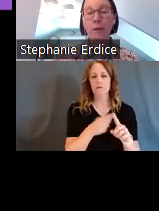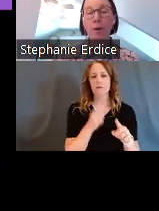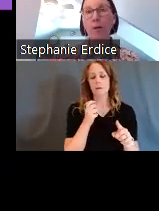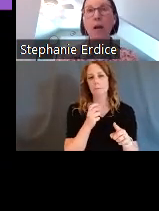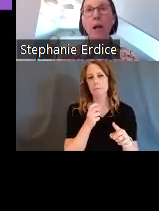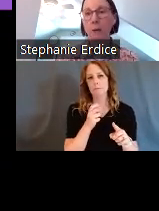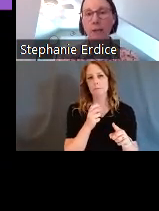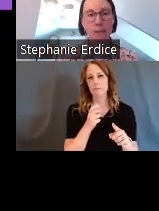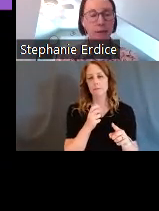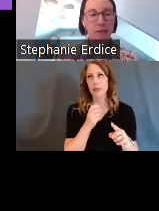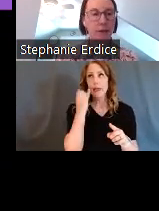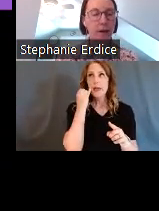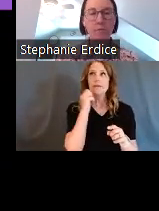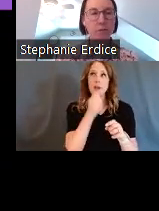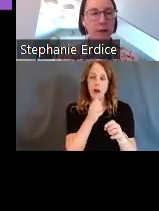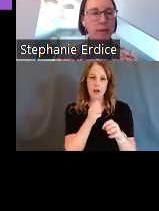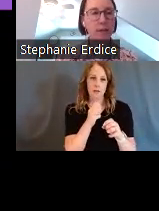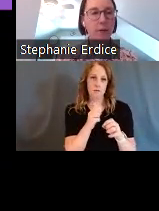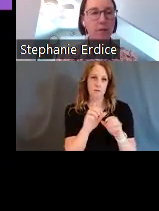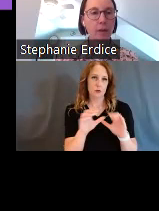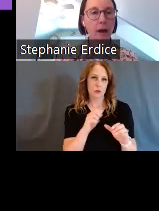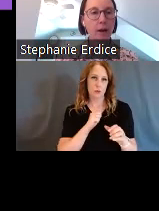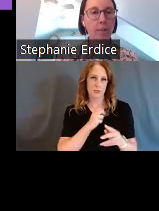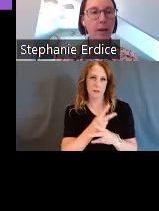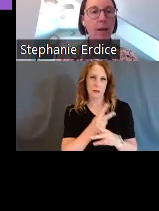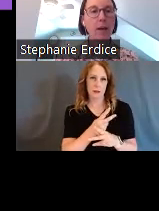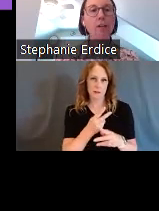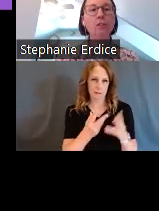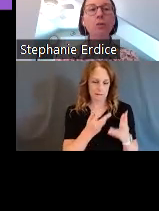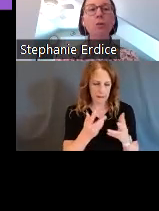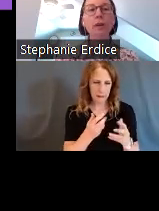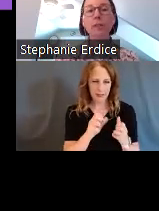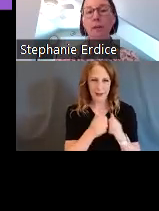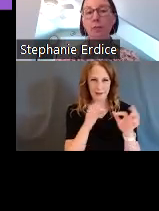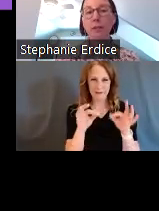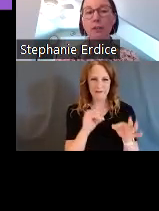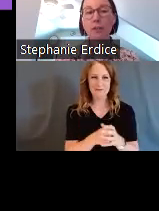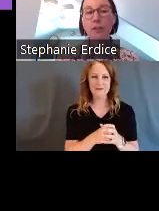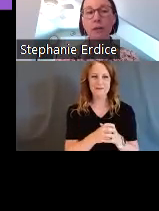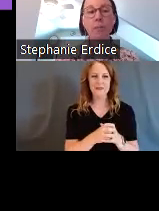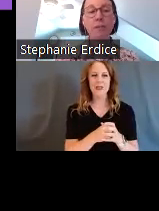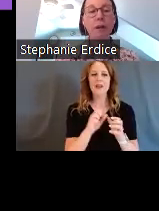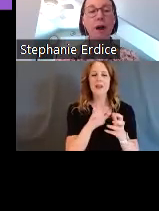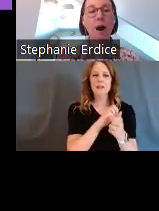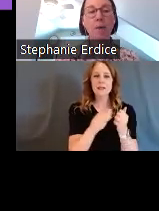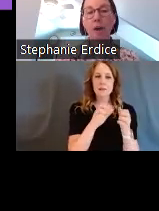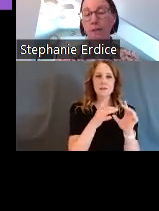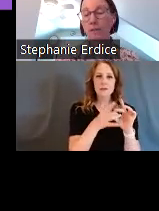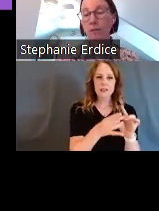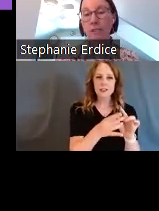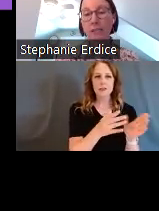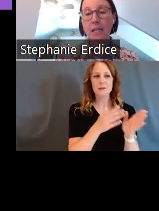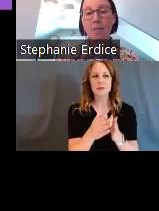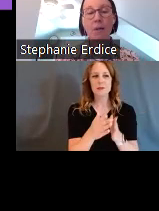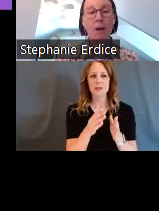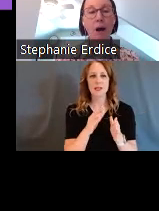our inability or our not practicing enough self-care. Sorry, I stumbled over that a bit. So it could damage relationships, loss